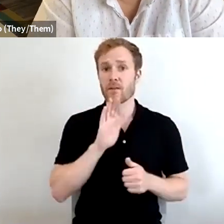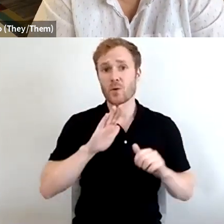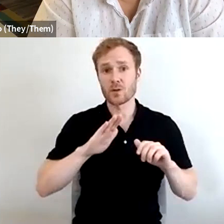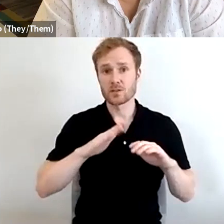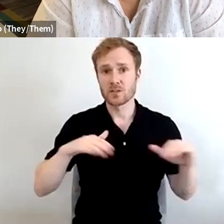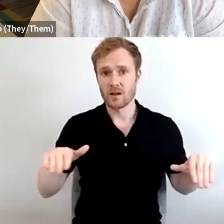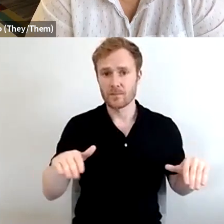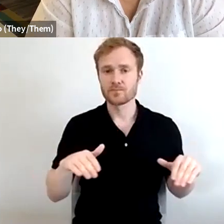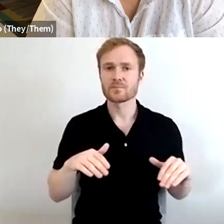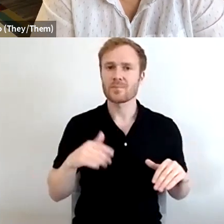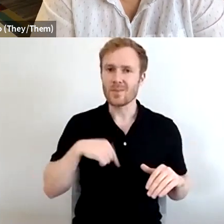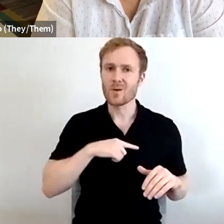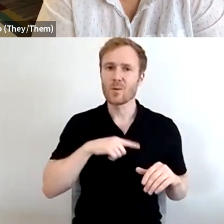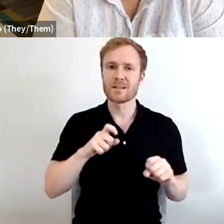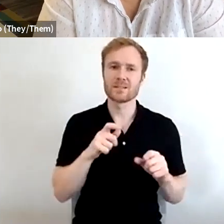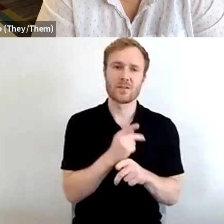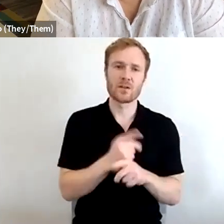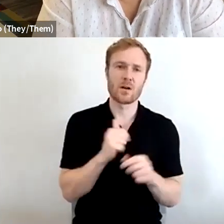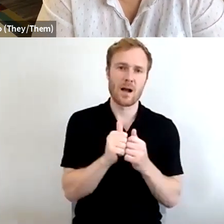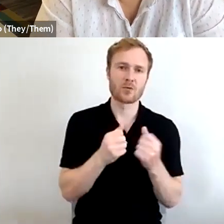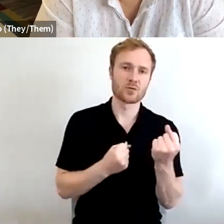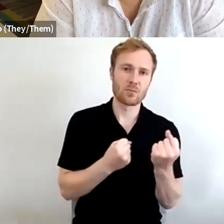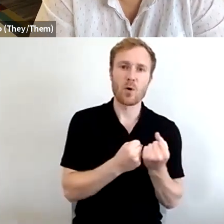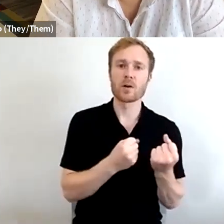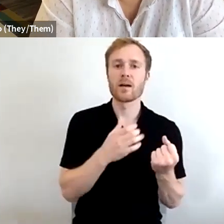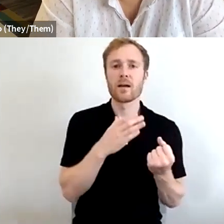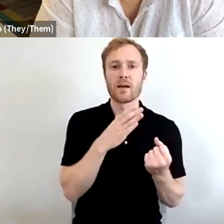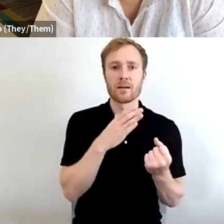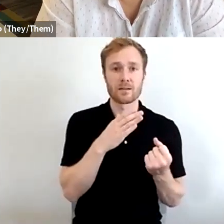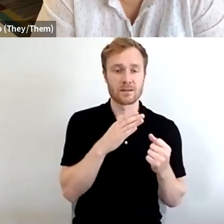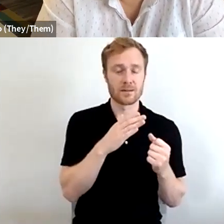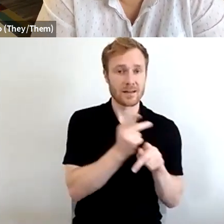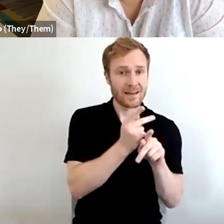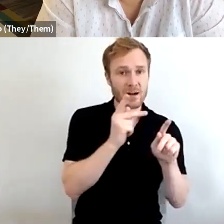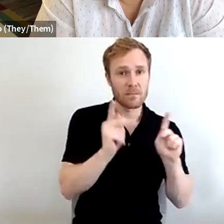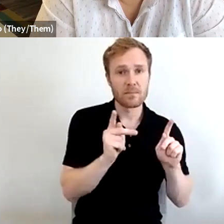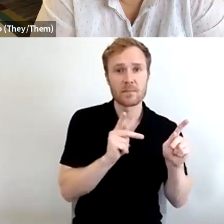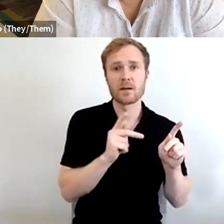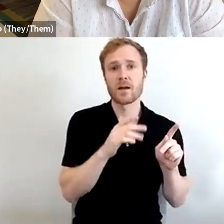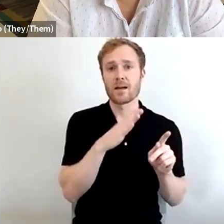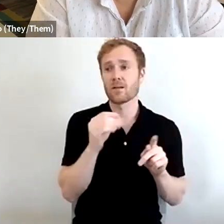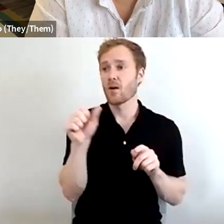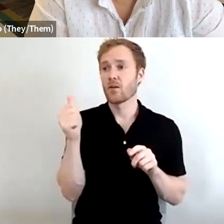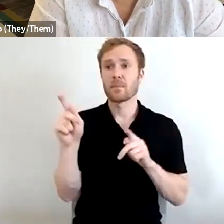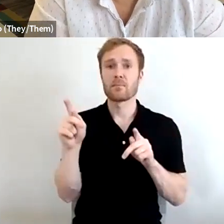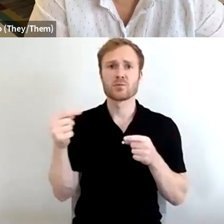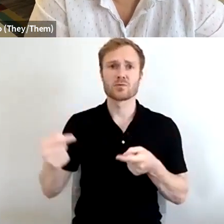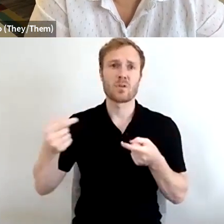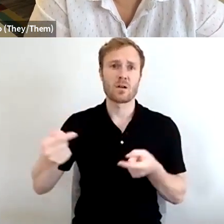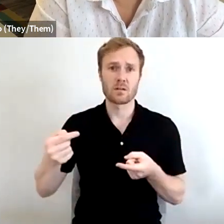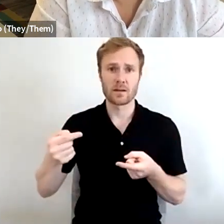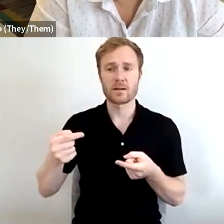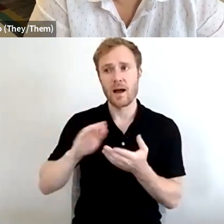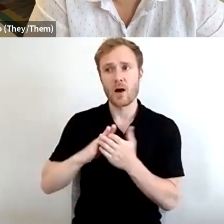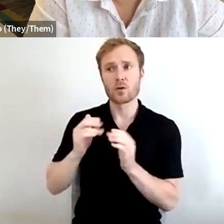can support and move caregivers and others who are struggling with this information to a place where they can be supported, because we understand that